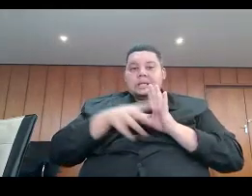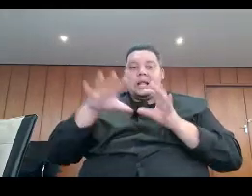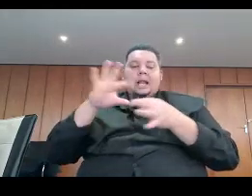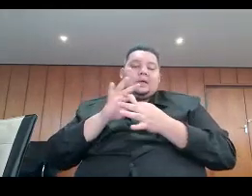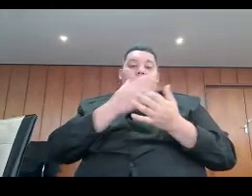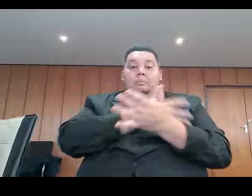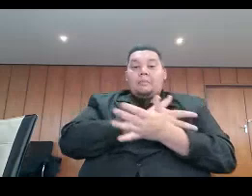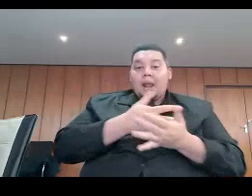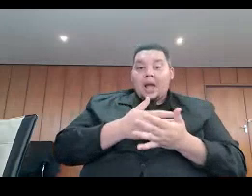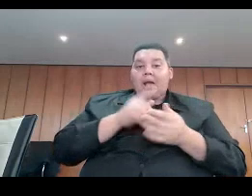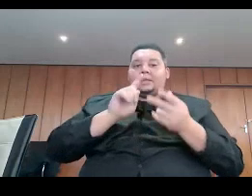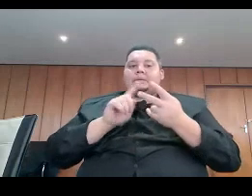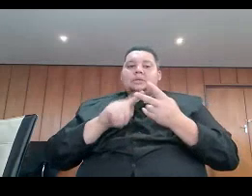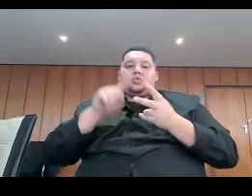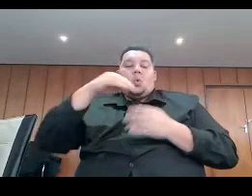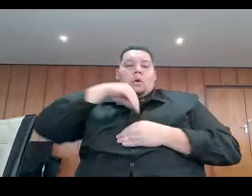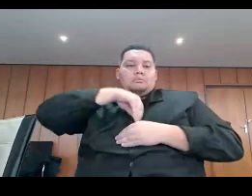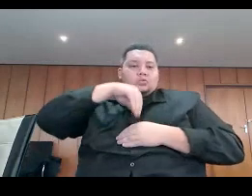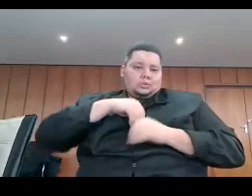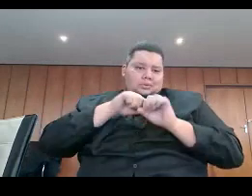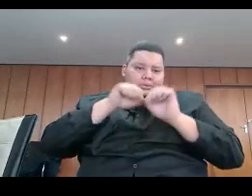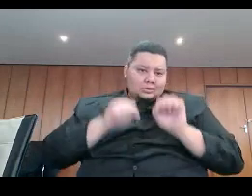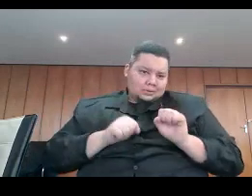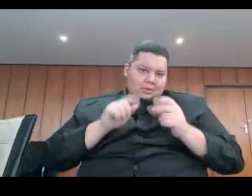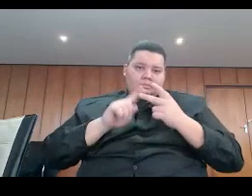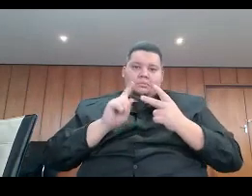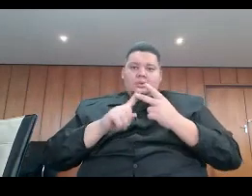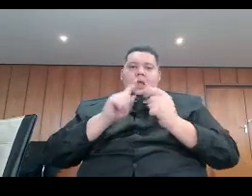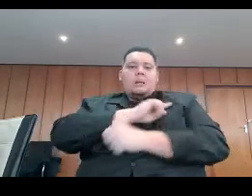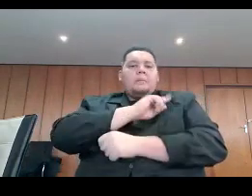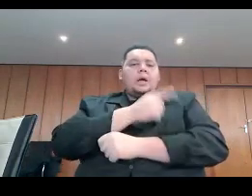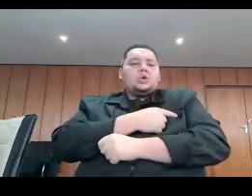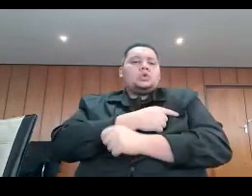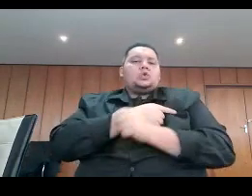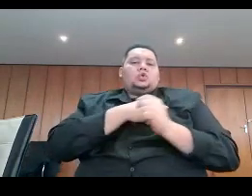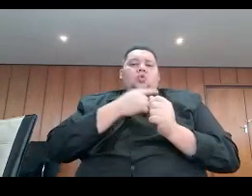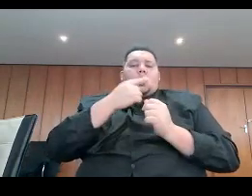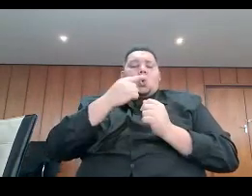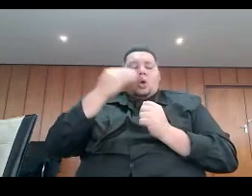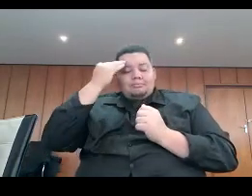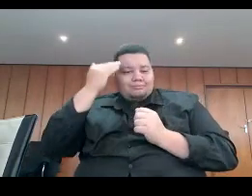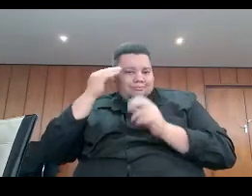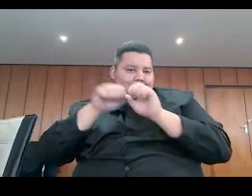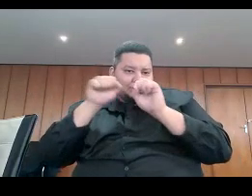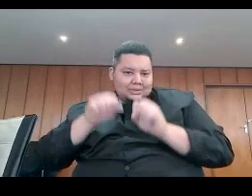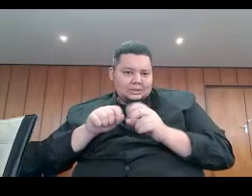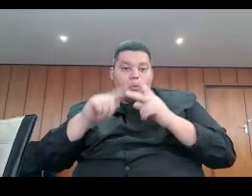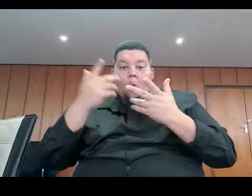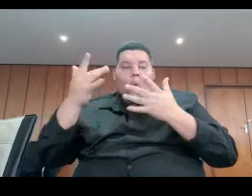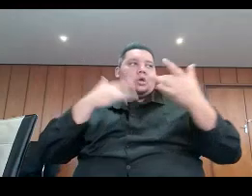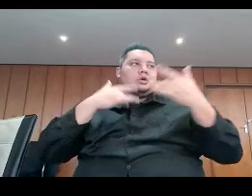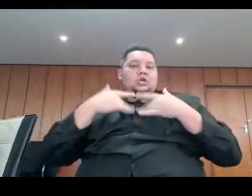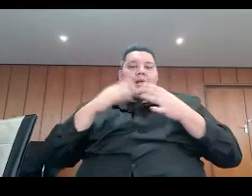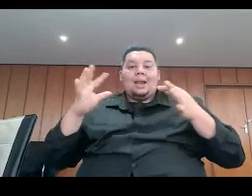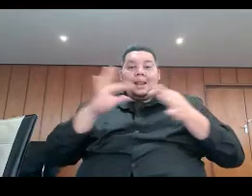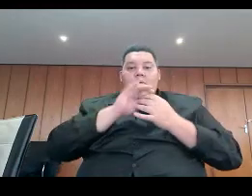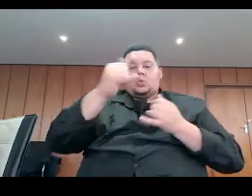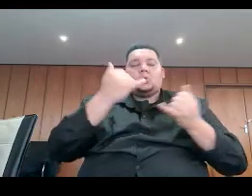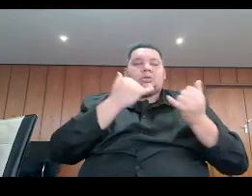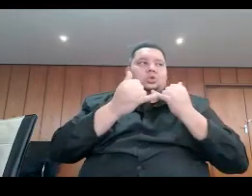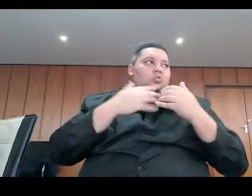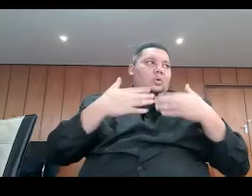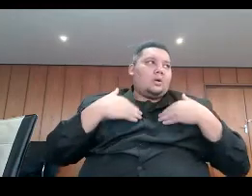blood, diseases of the immune system, diseases of musculoskeletal systems, or conditions related to sexual